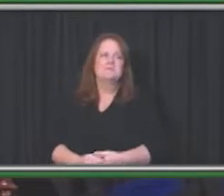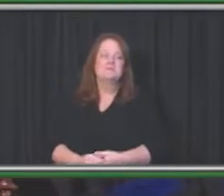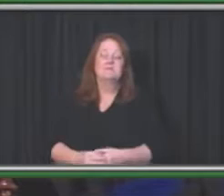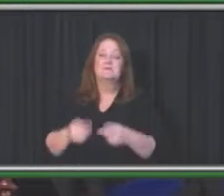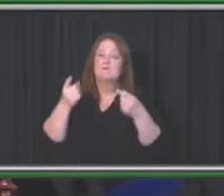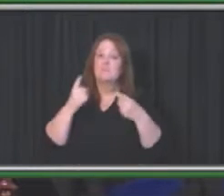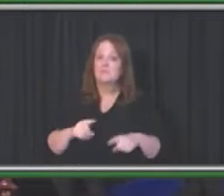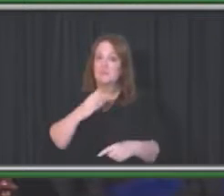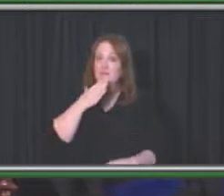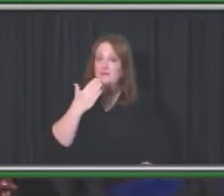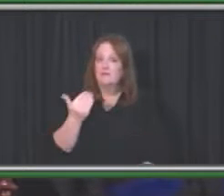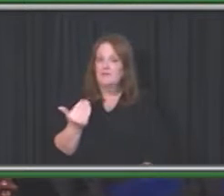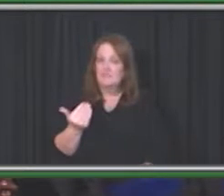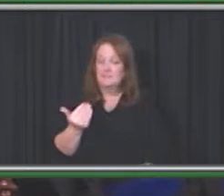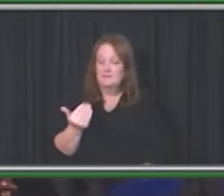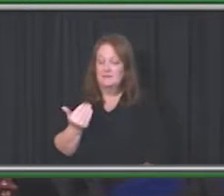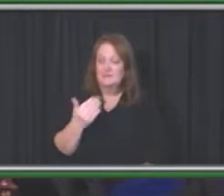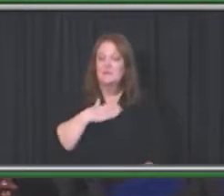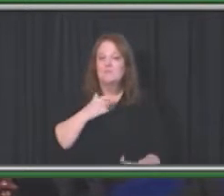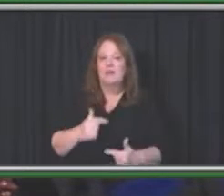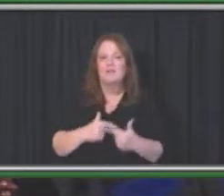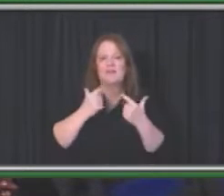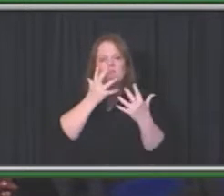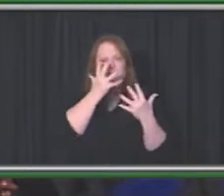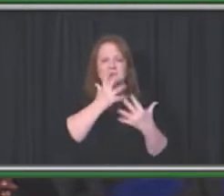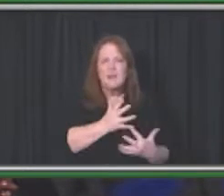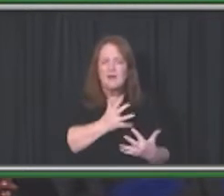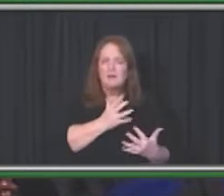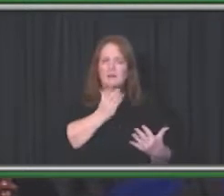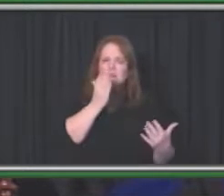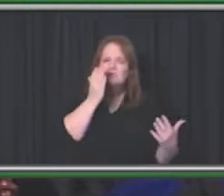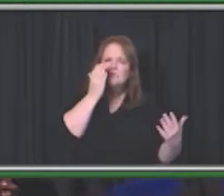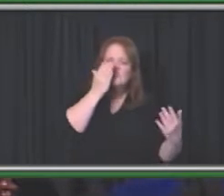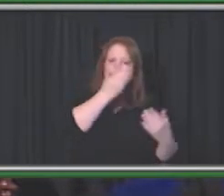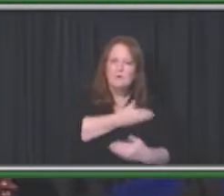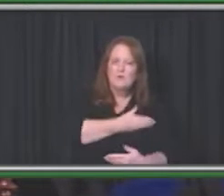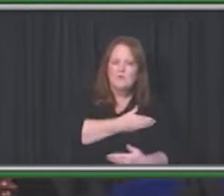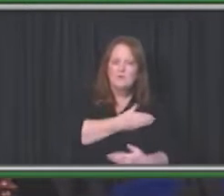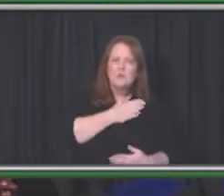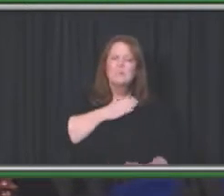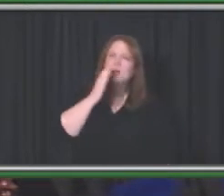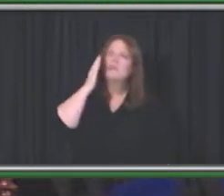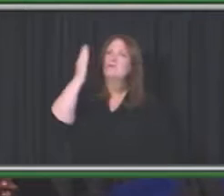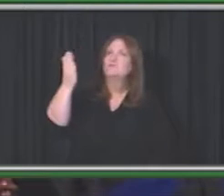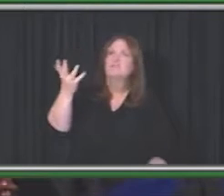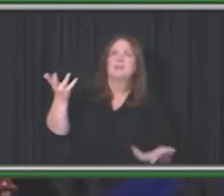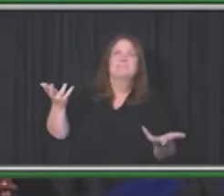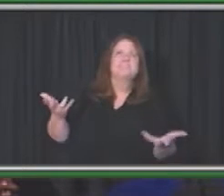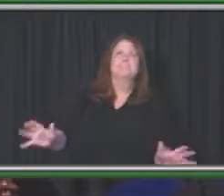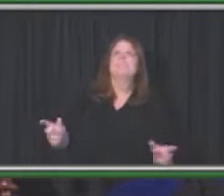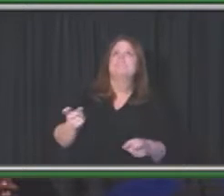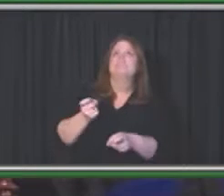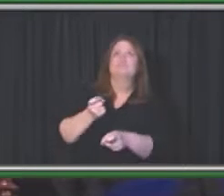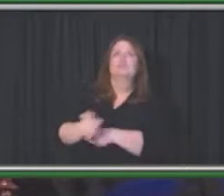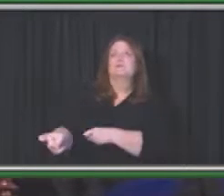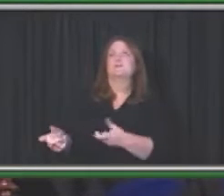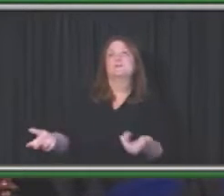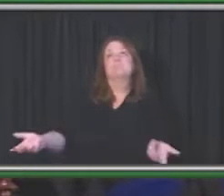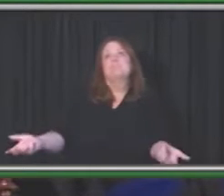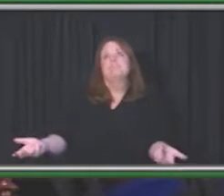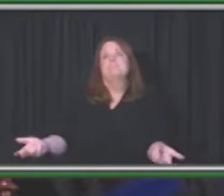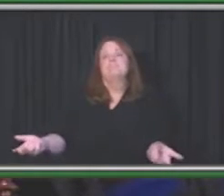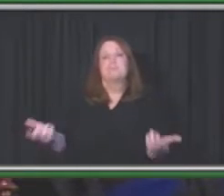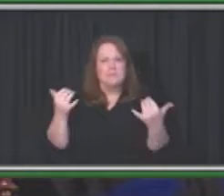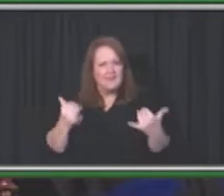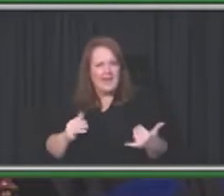was 15, my life was sad and dark, and my future seemed ruined. But now I stand here